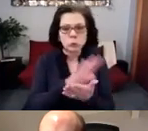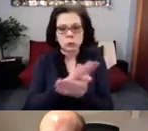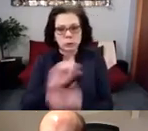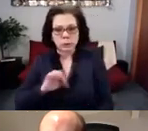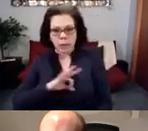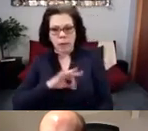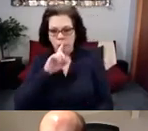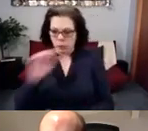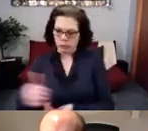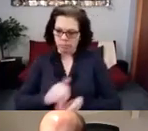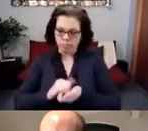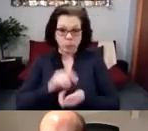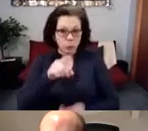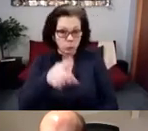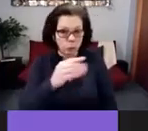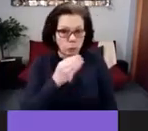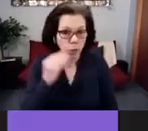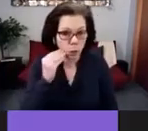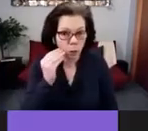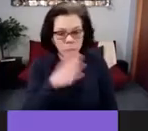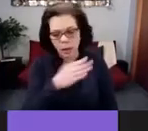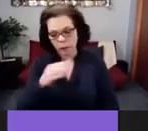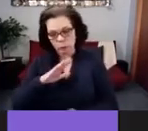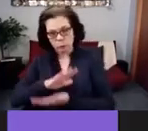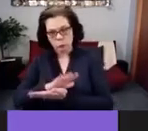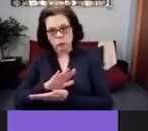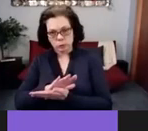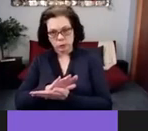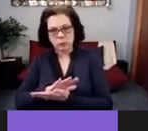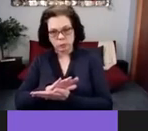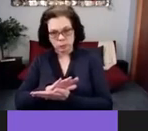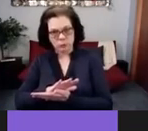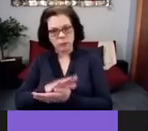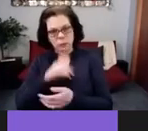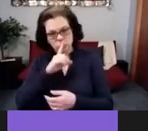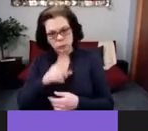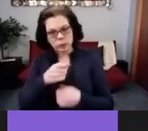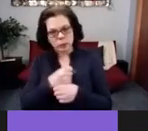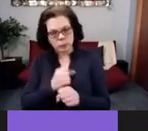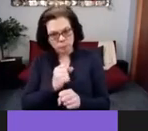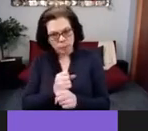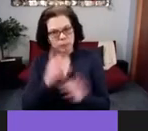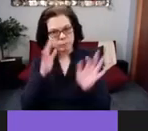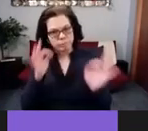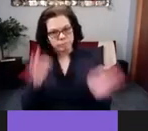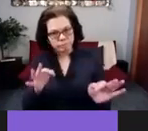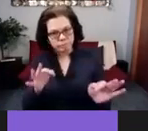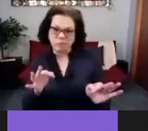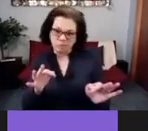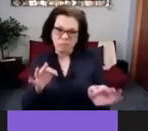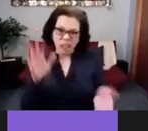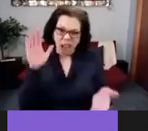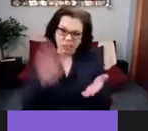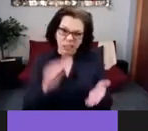partnership between you at home and our schools to make what is certainly less than ideal circumstance of